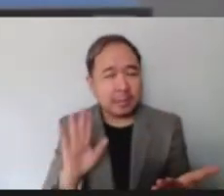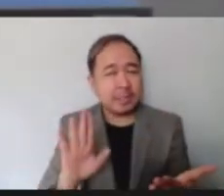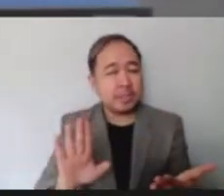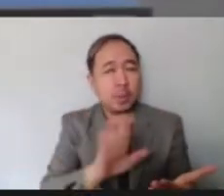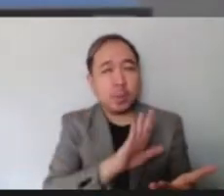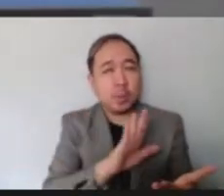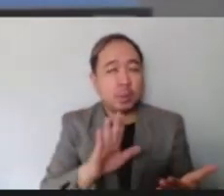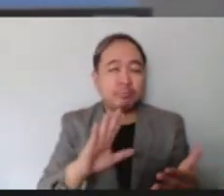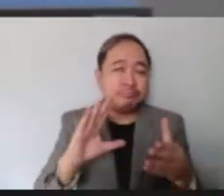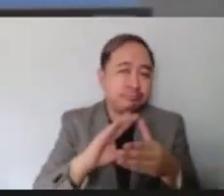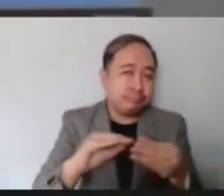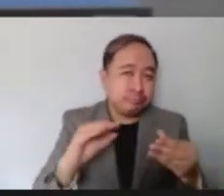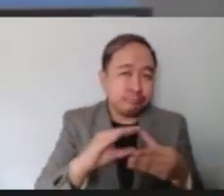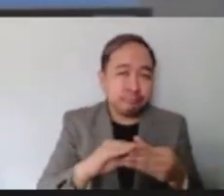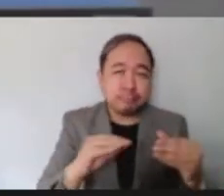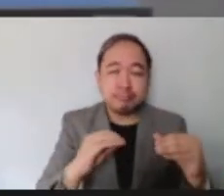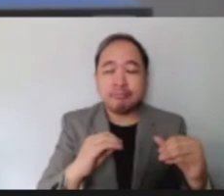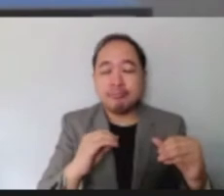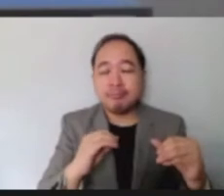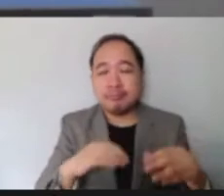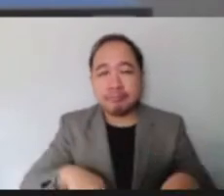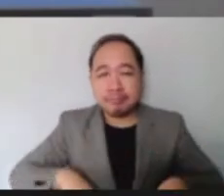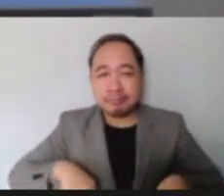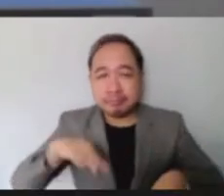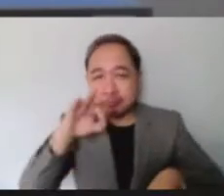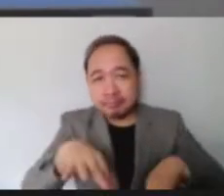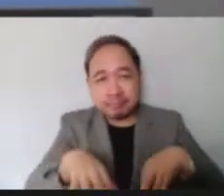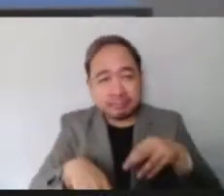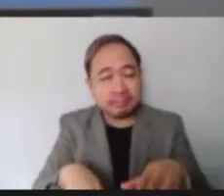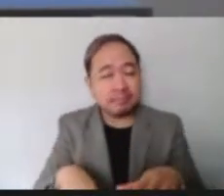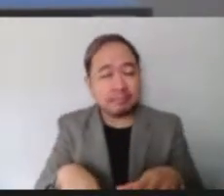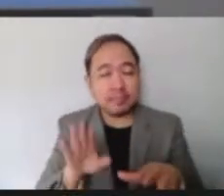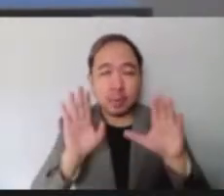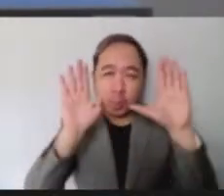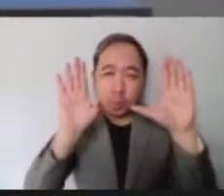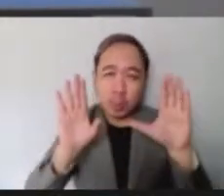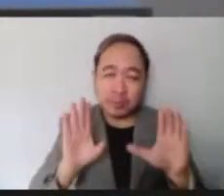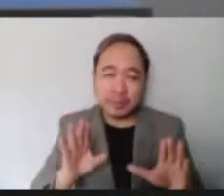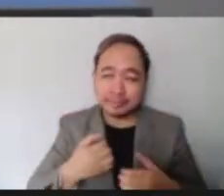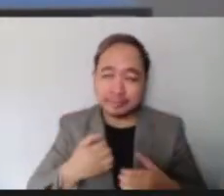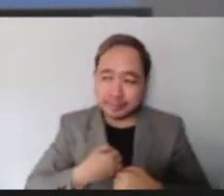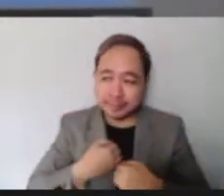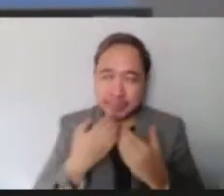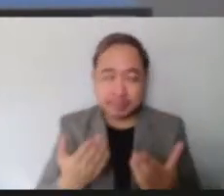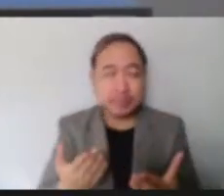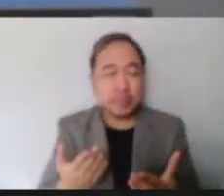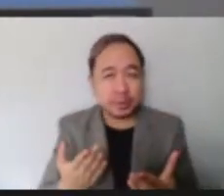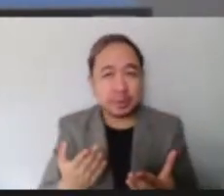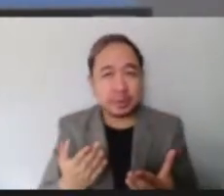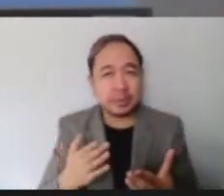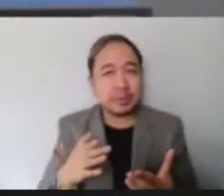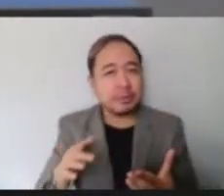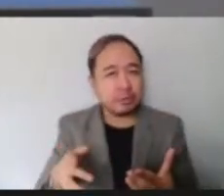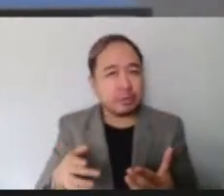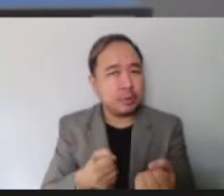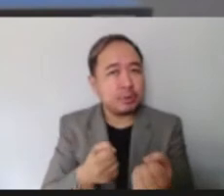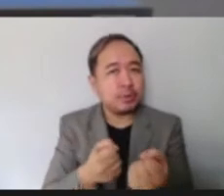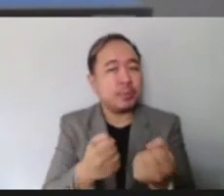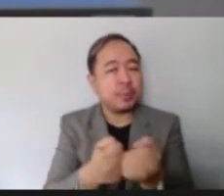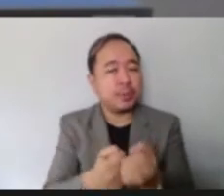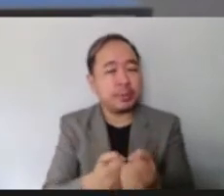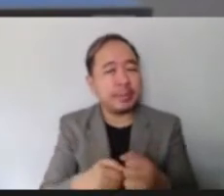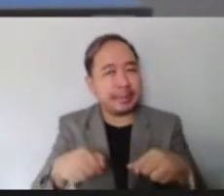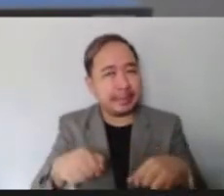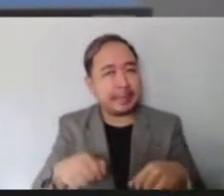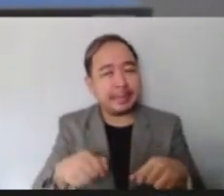remarks and for the excellent interventions that has been made contributing to this